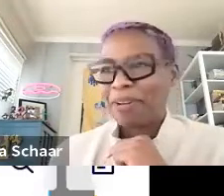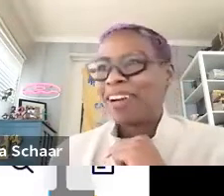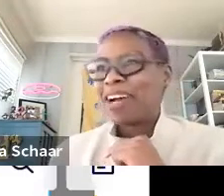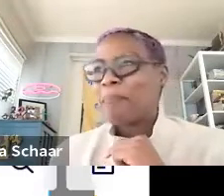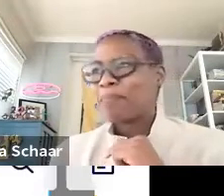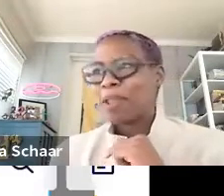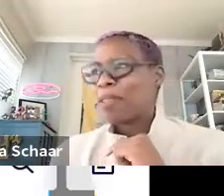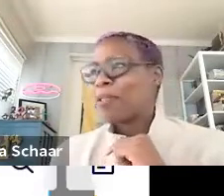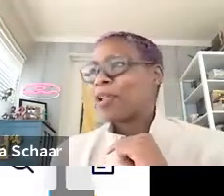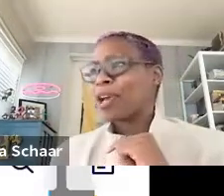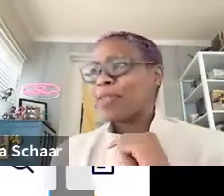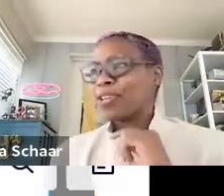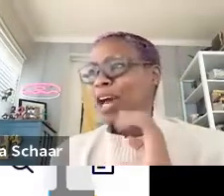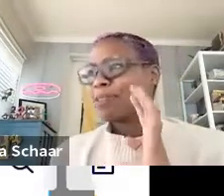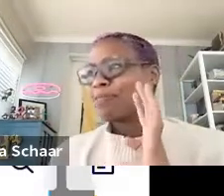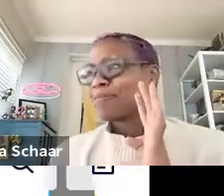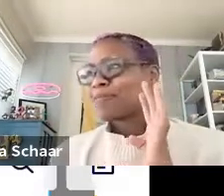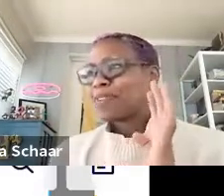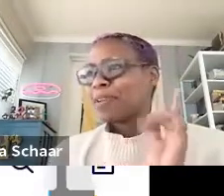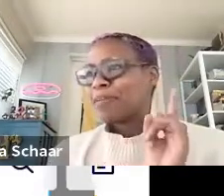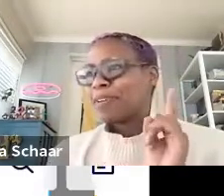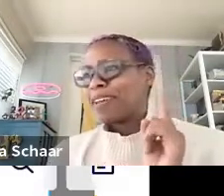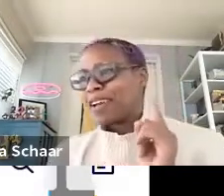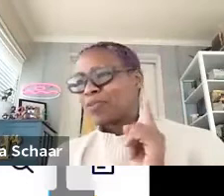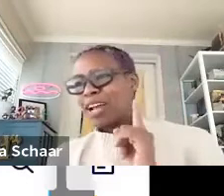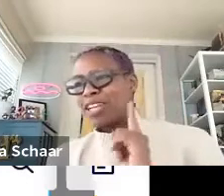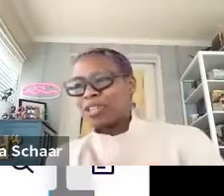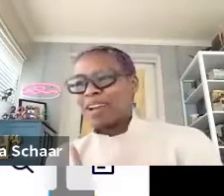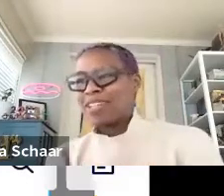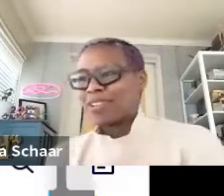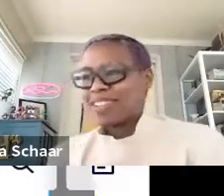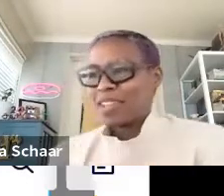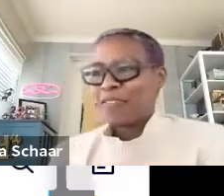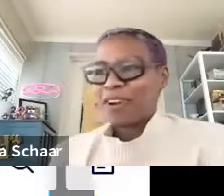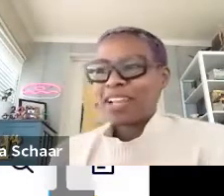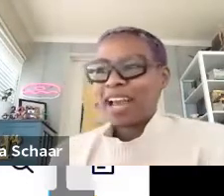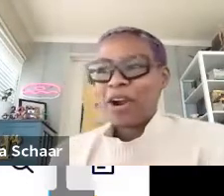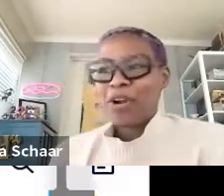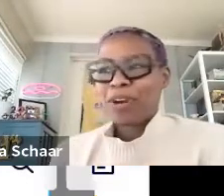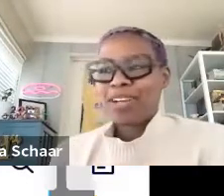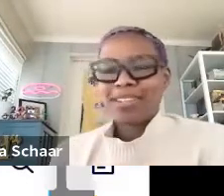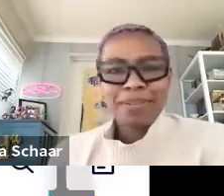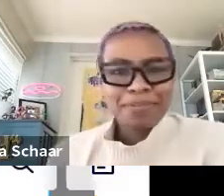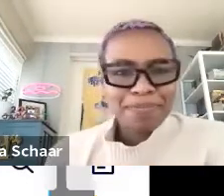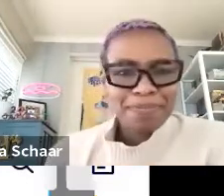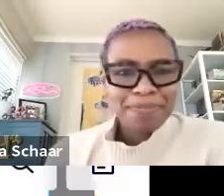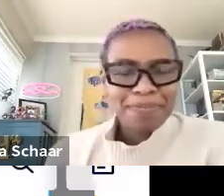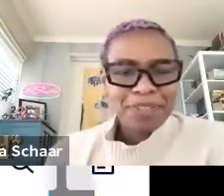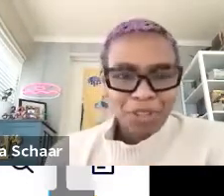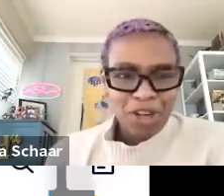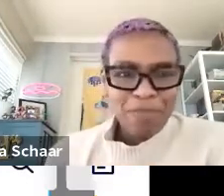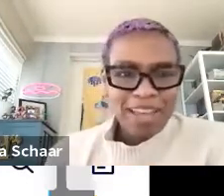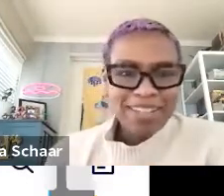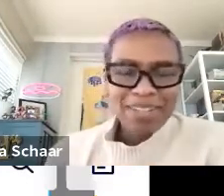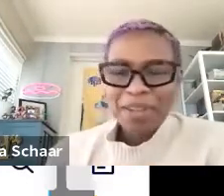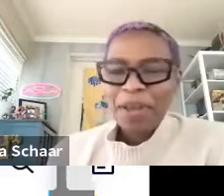don't know. I'm looking at the chat. Because when I showed it to my students, the first thing I heard was